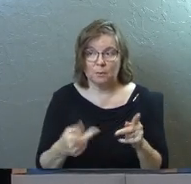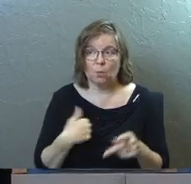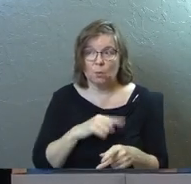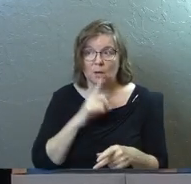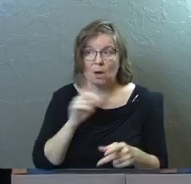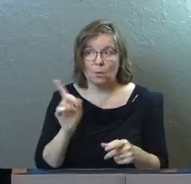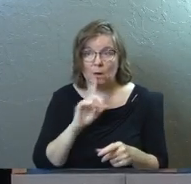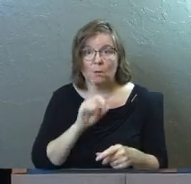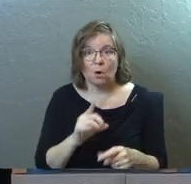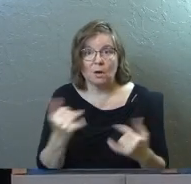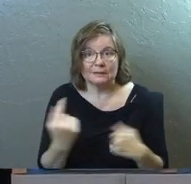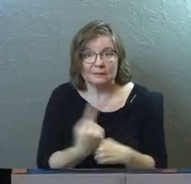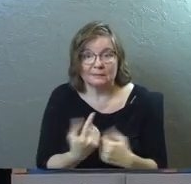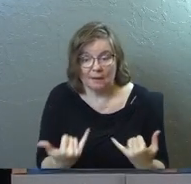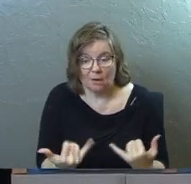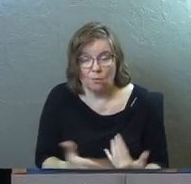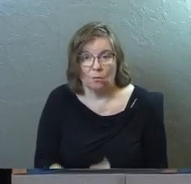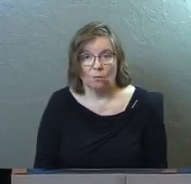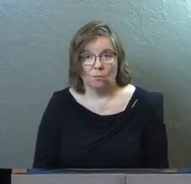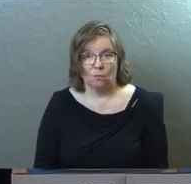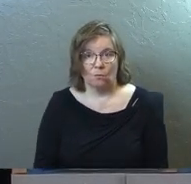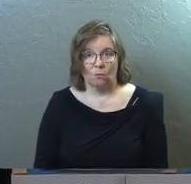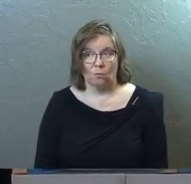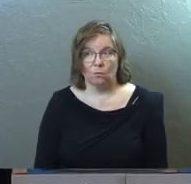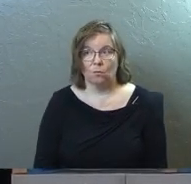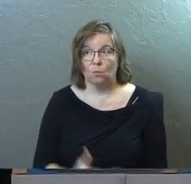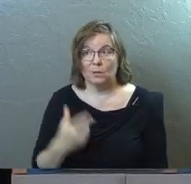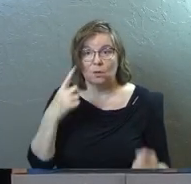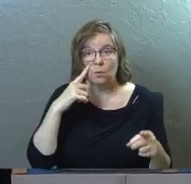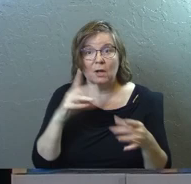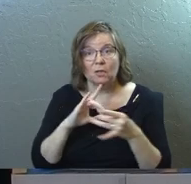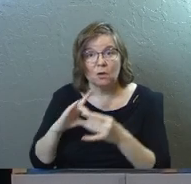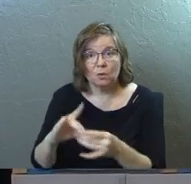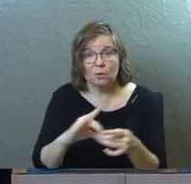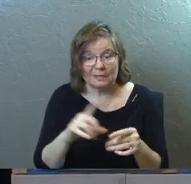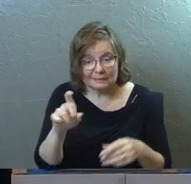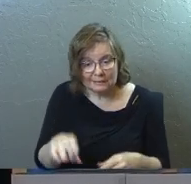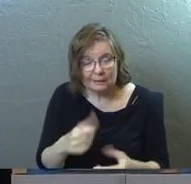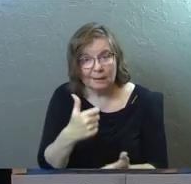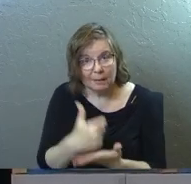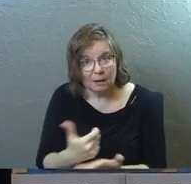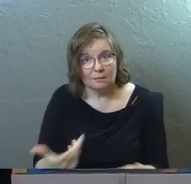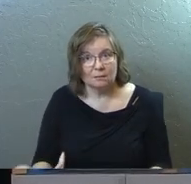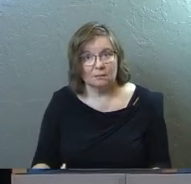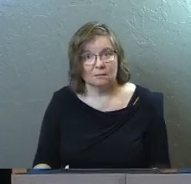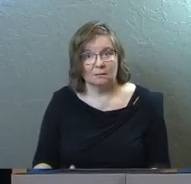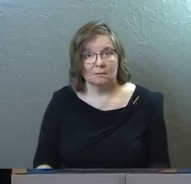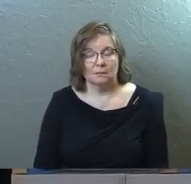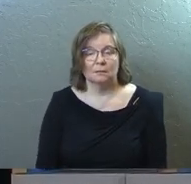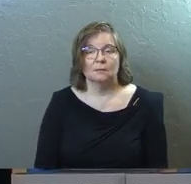place where we are where we are right now? And we can agree that unity is needed, amen? Amen.